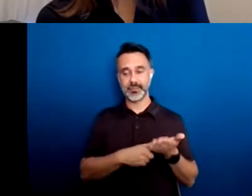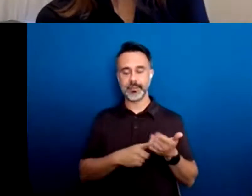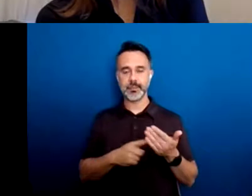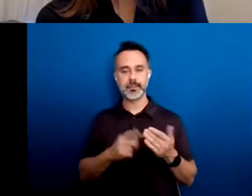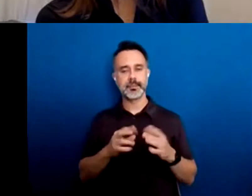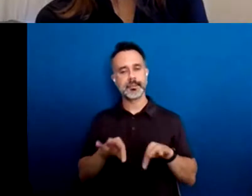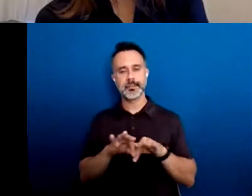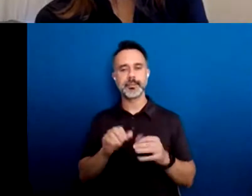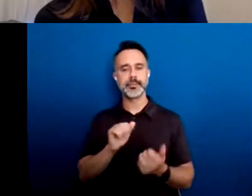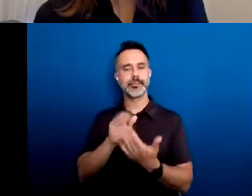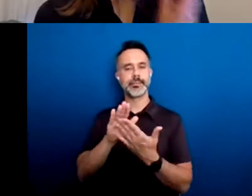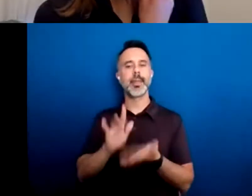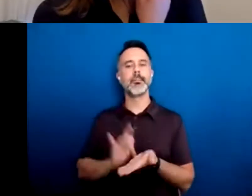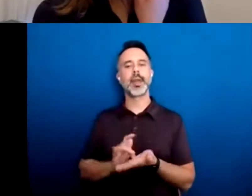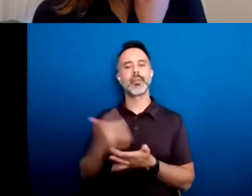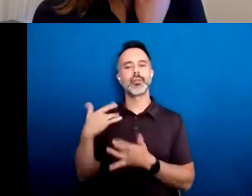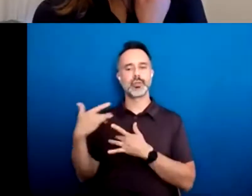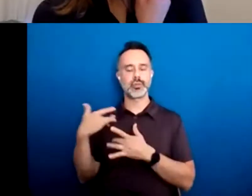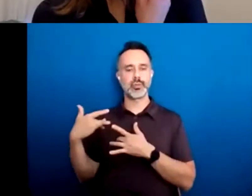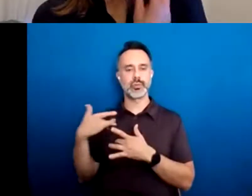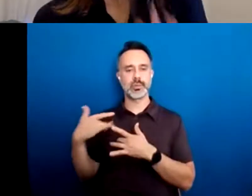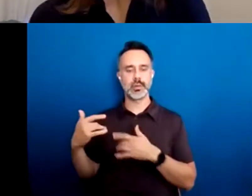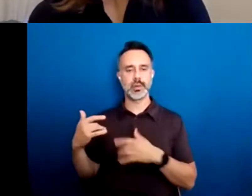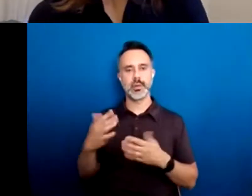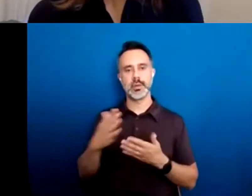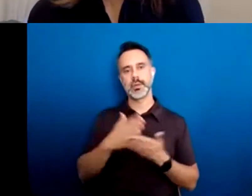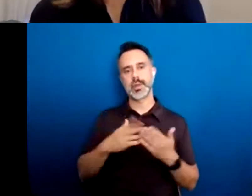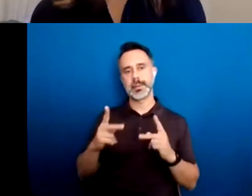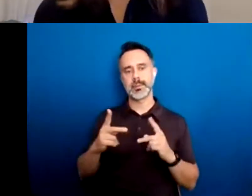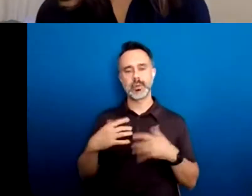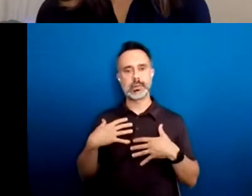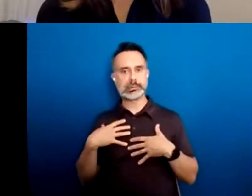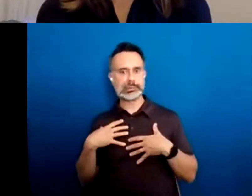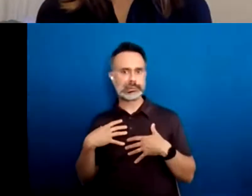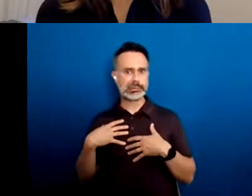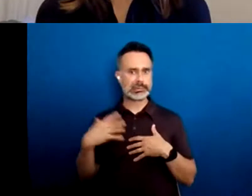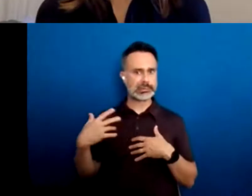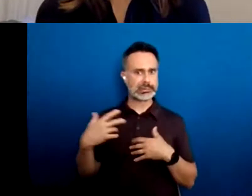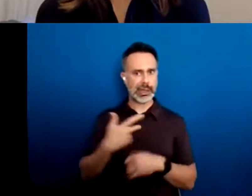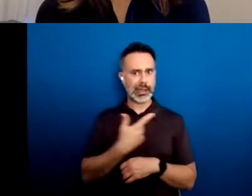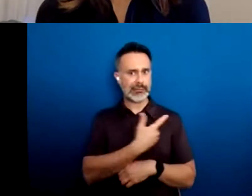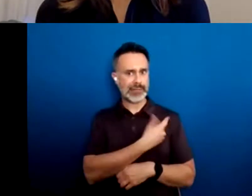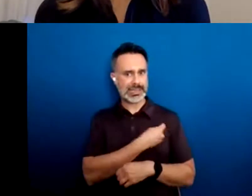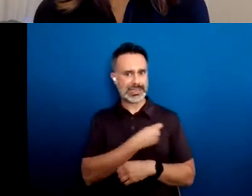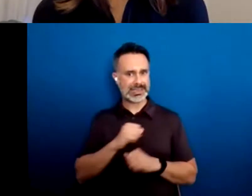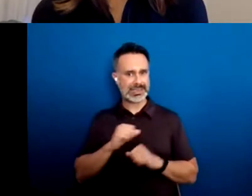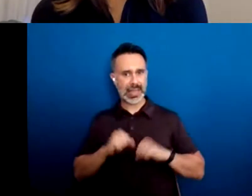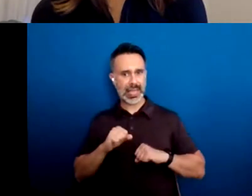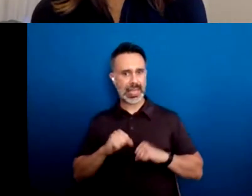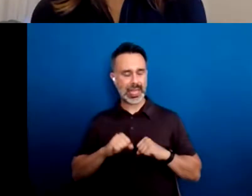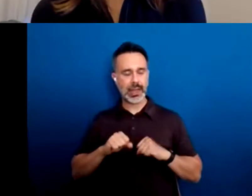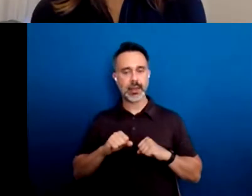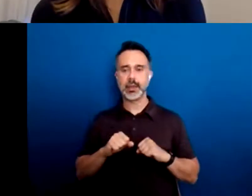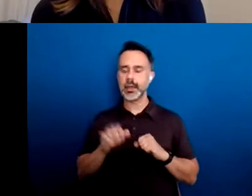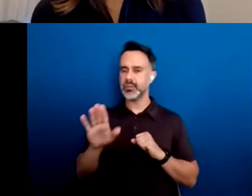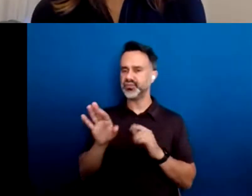the medical concerns that people have when they're vaccine hesitant, because ultimately that is